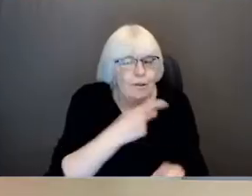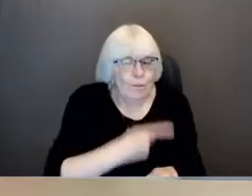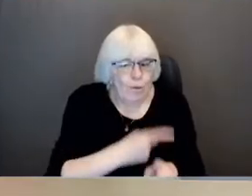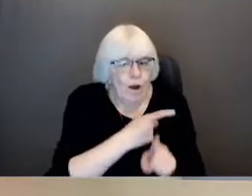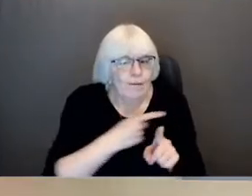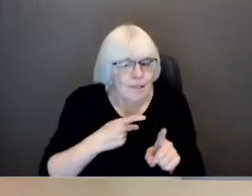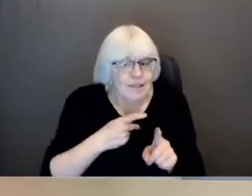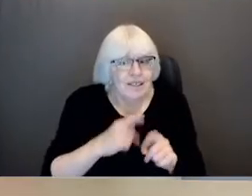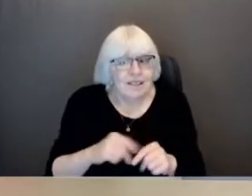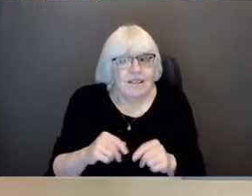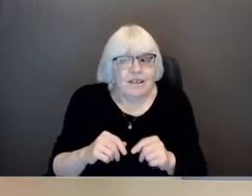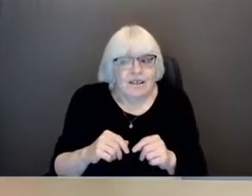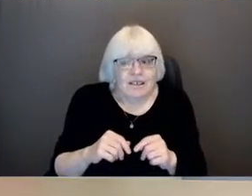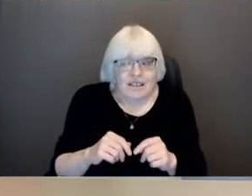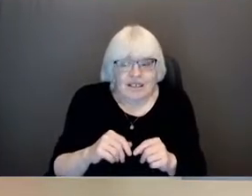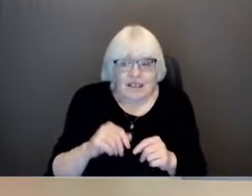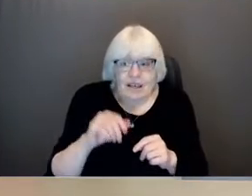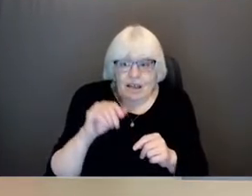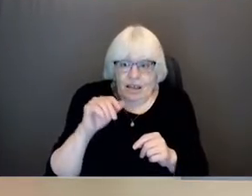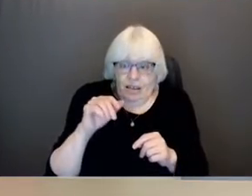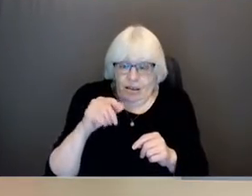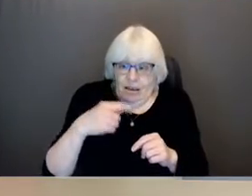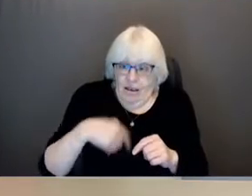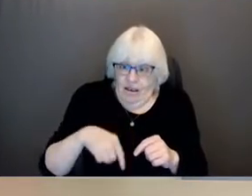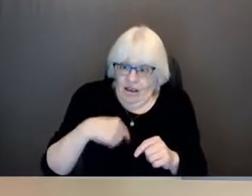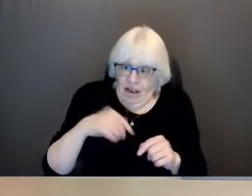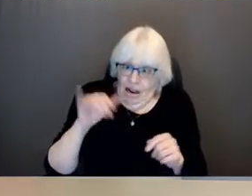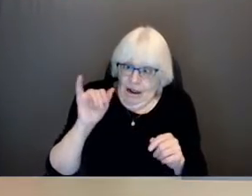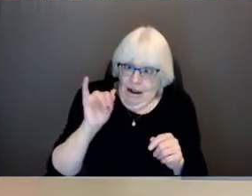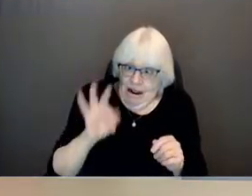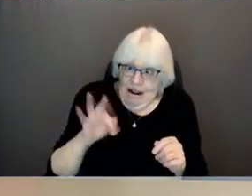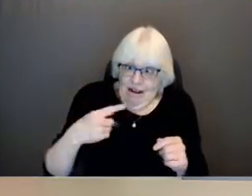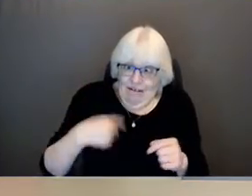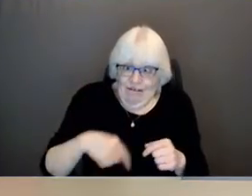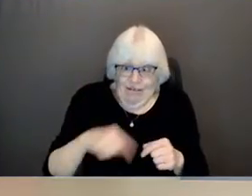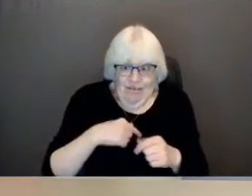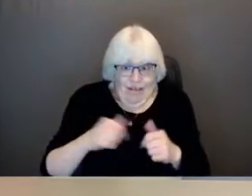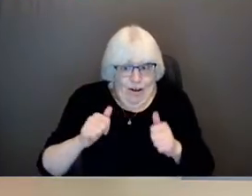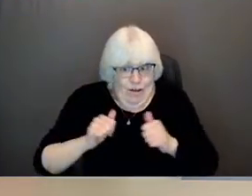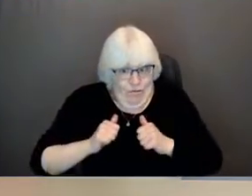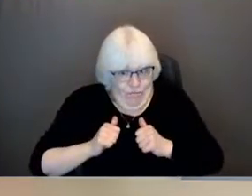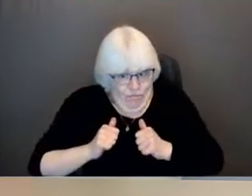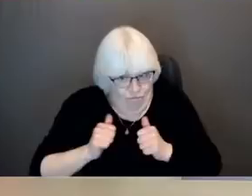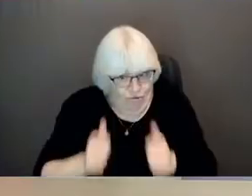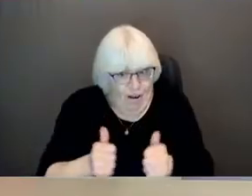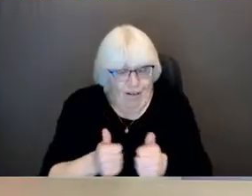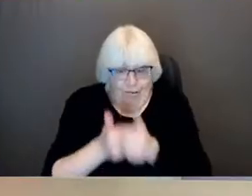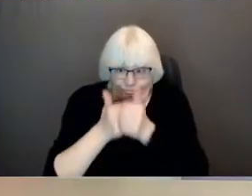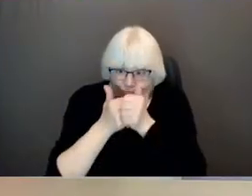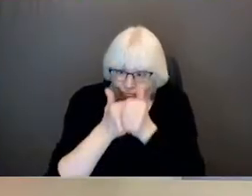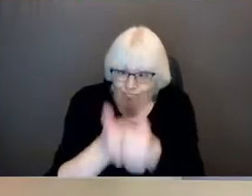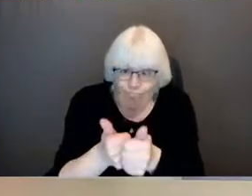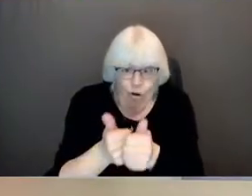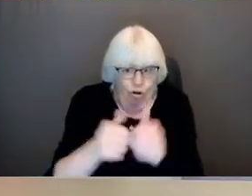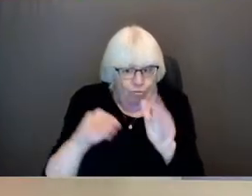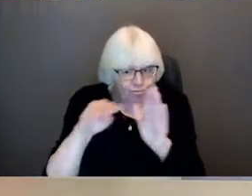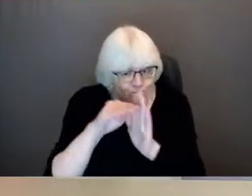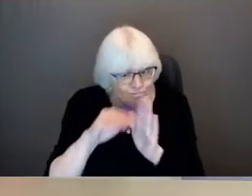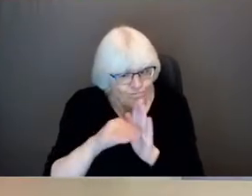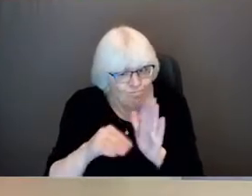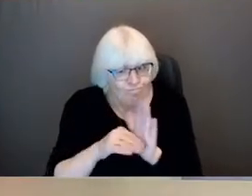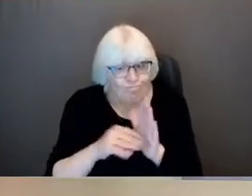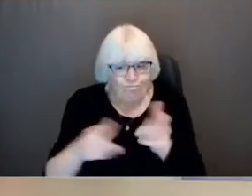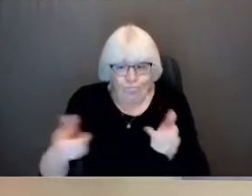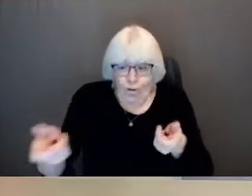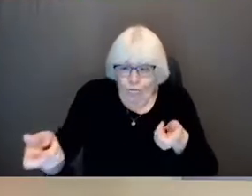all these things that we're doing and try to minimize how high our wave goes here in